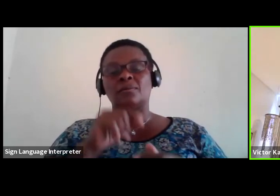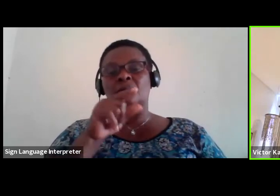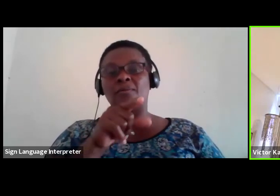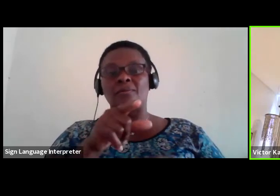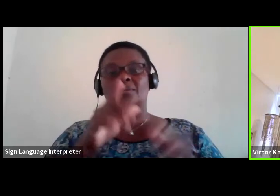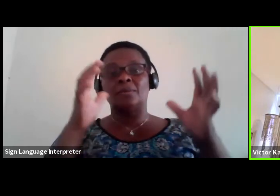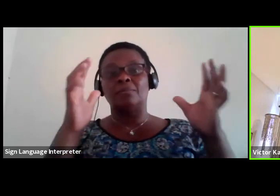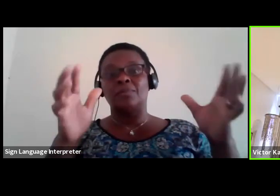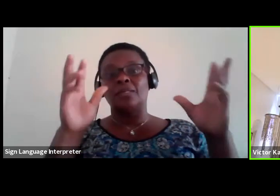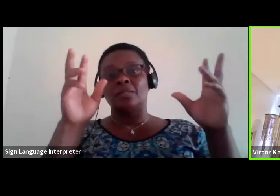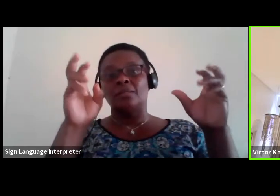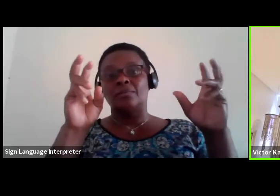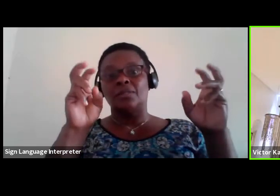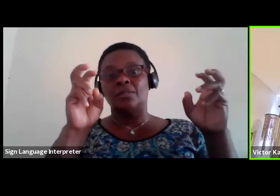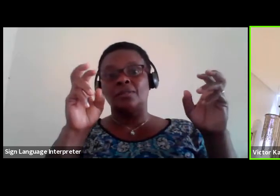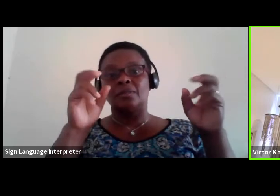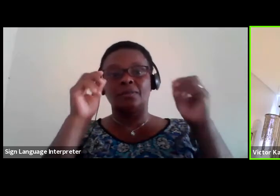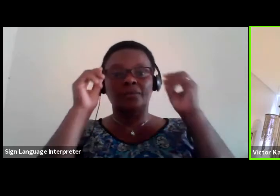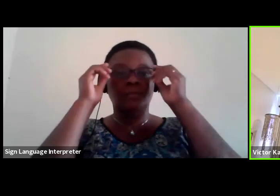powers to